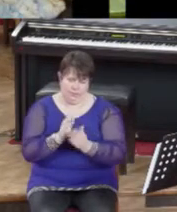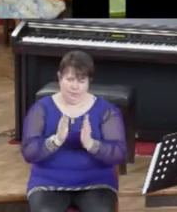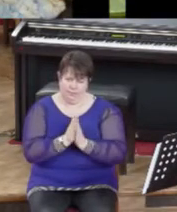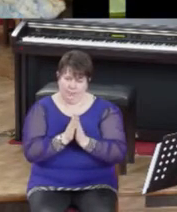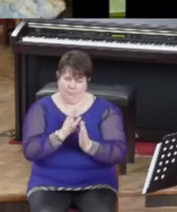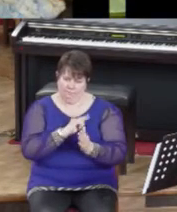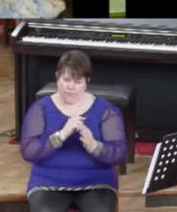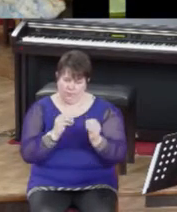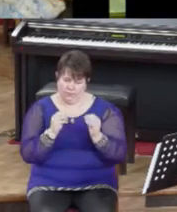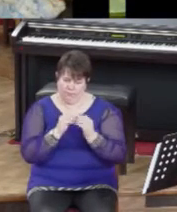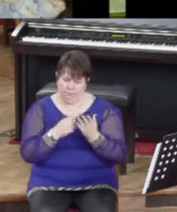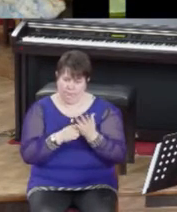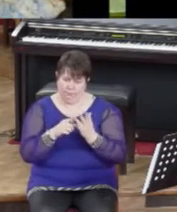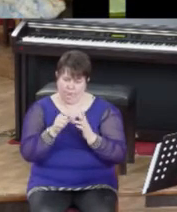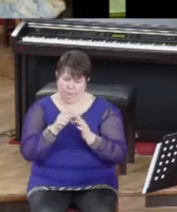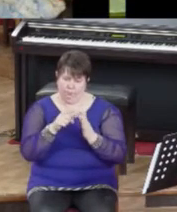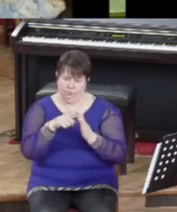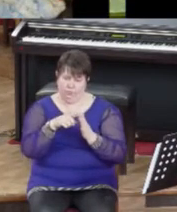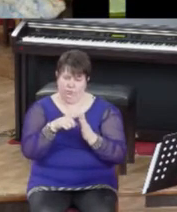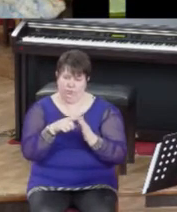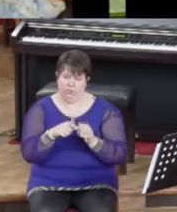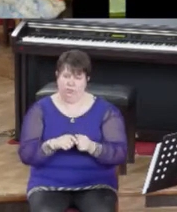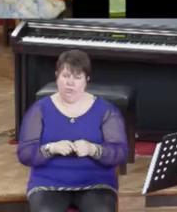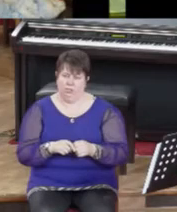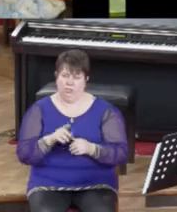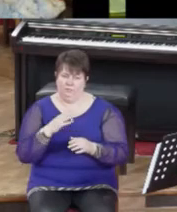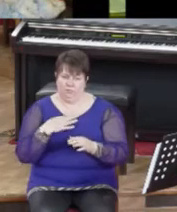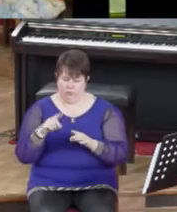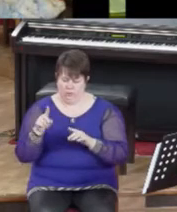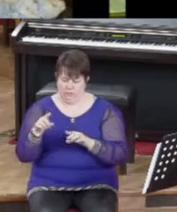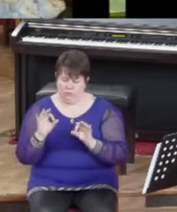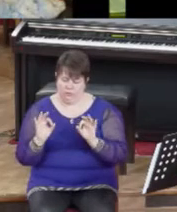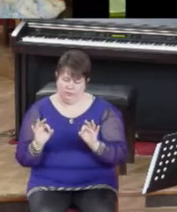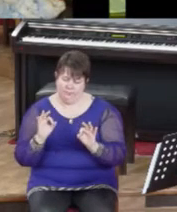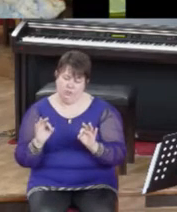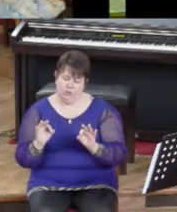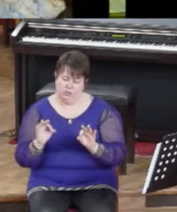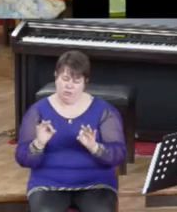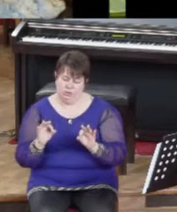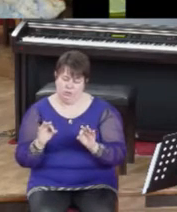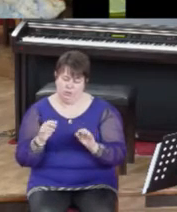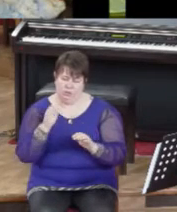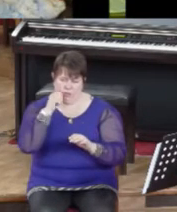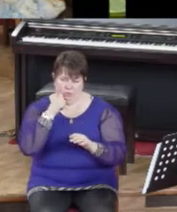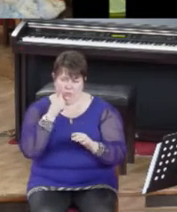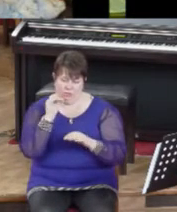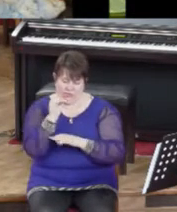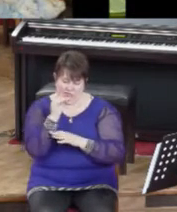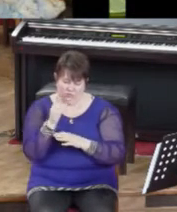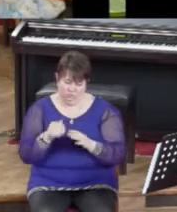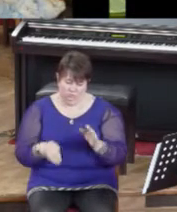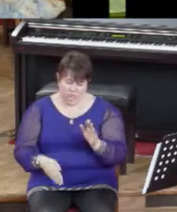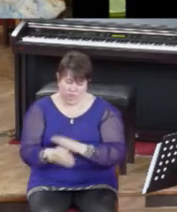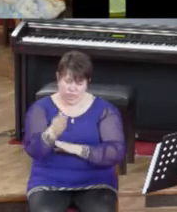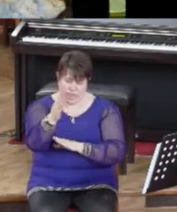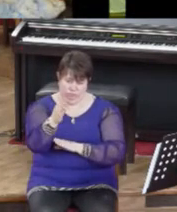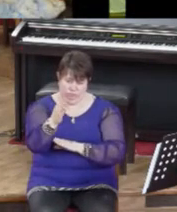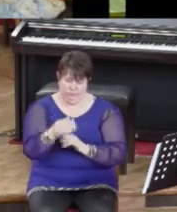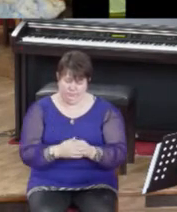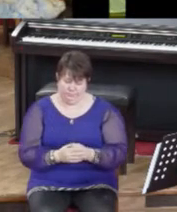will help him always to be that wee unique character that we know he is, and that he will trailblaze for that name of